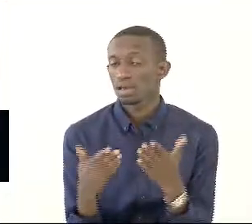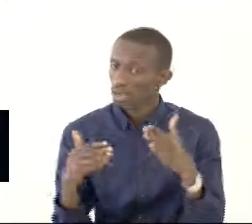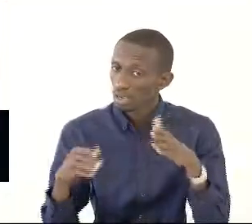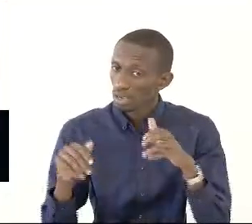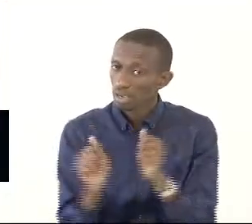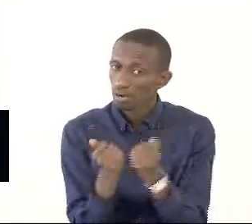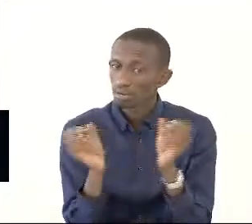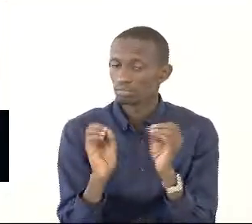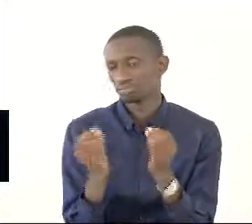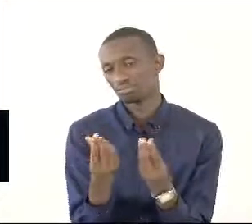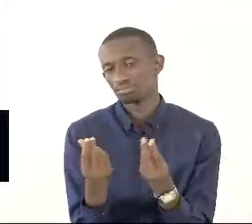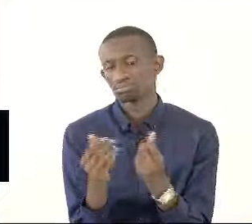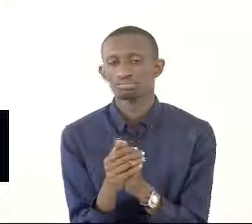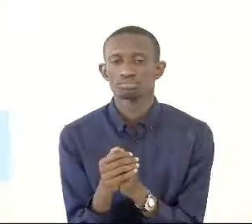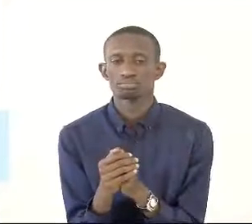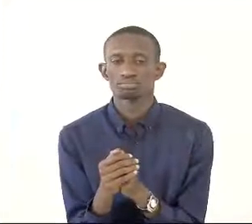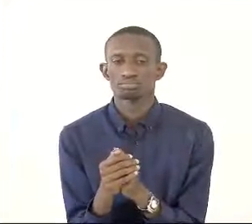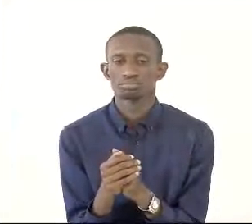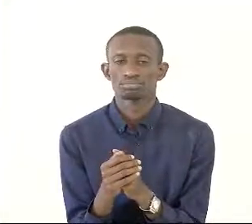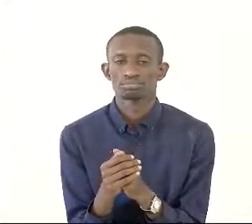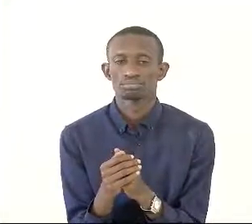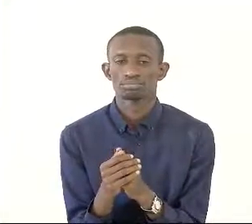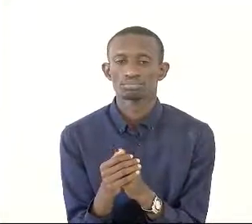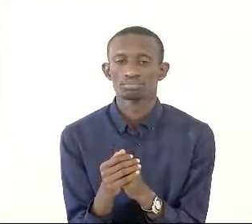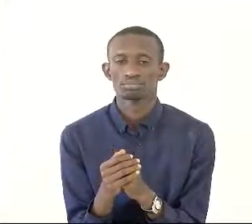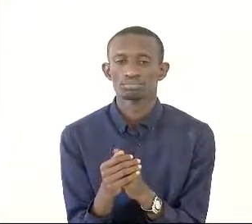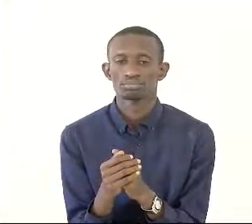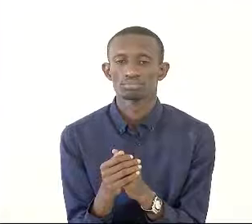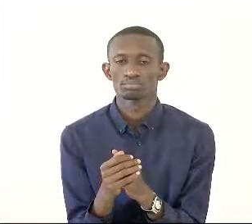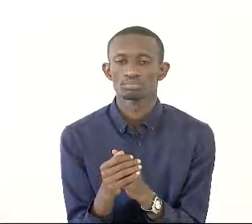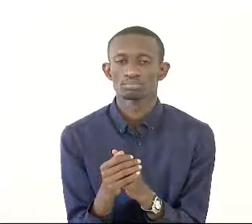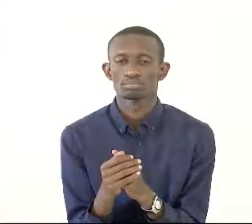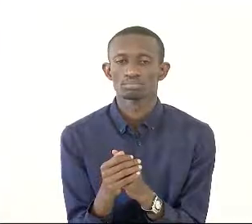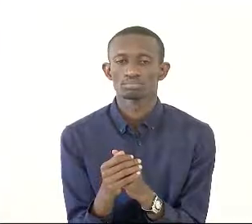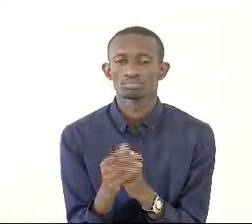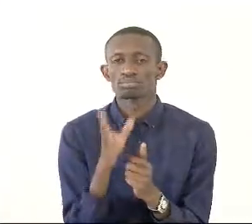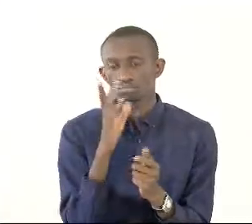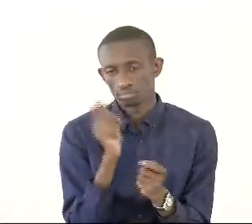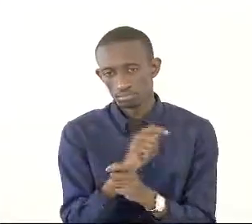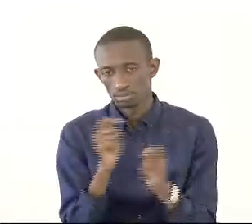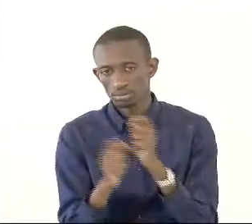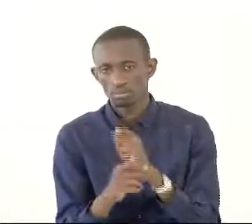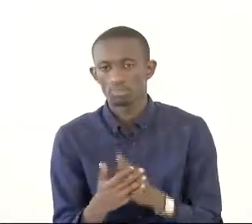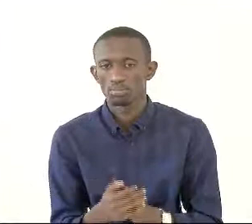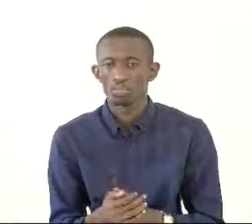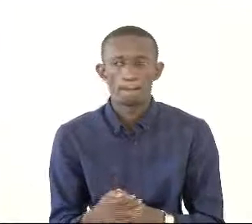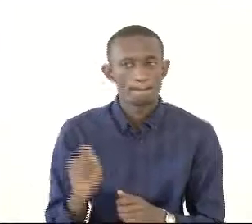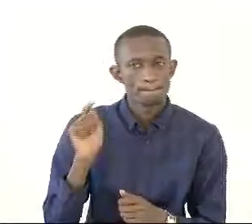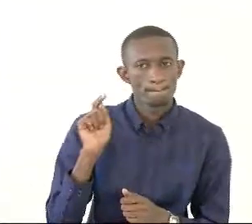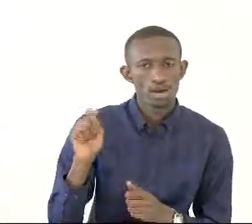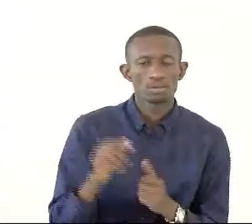are what we have as the gamma particles. Okay, so then let's change to the point